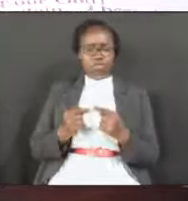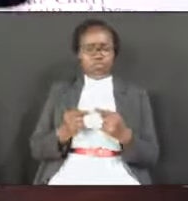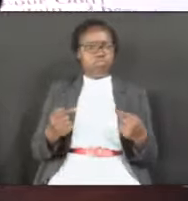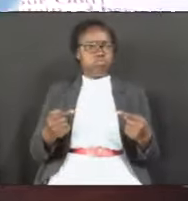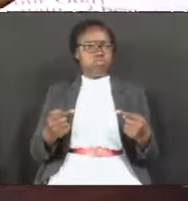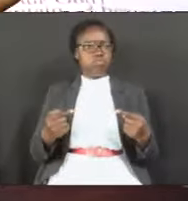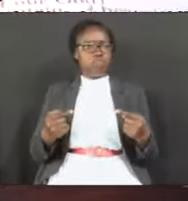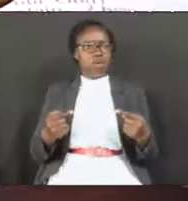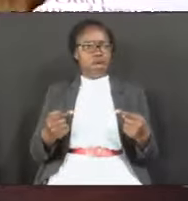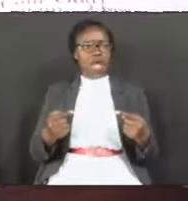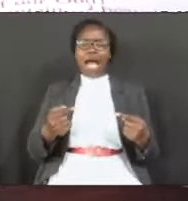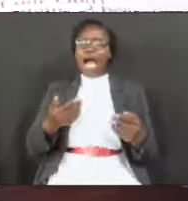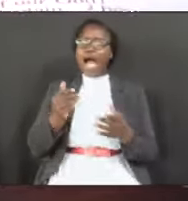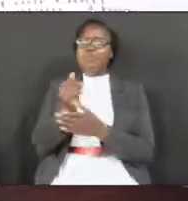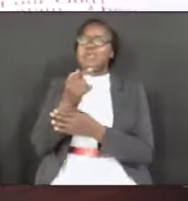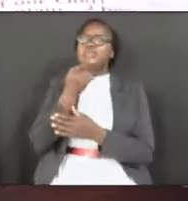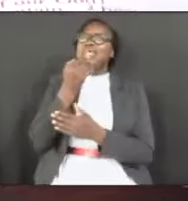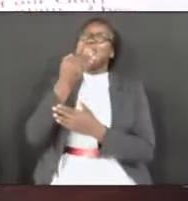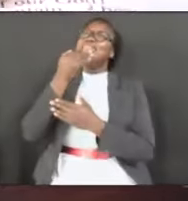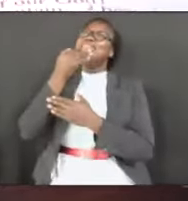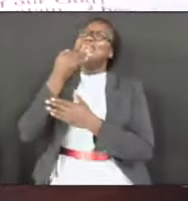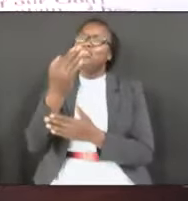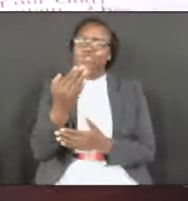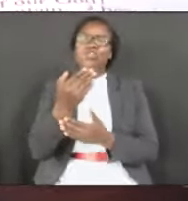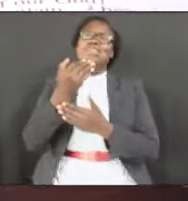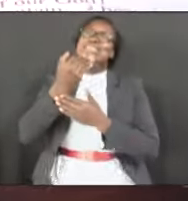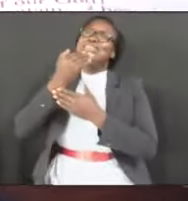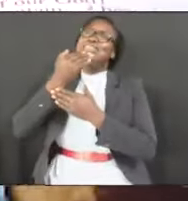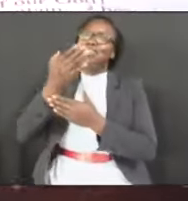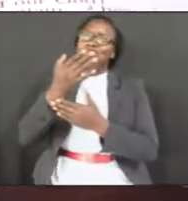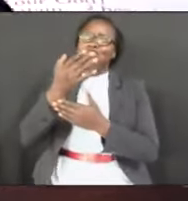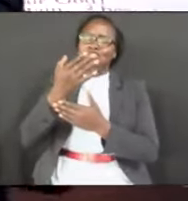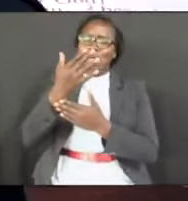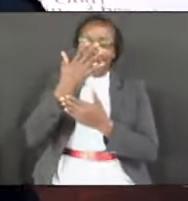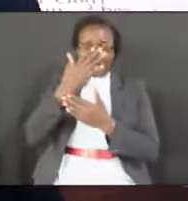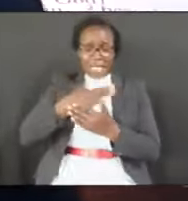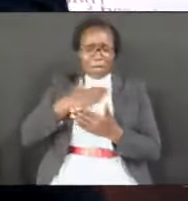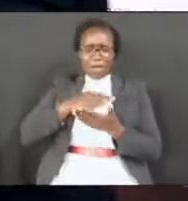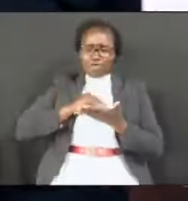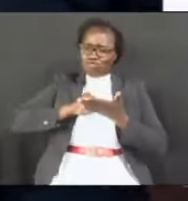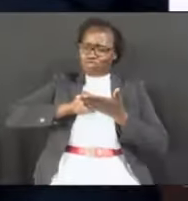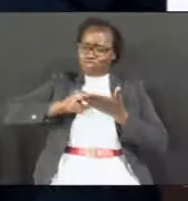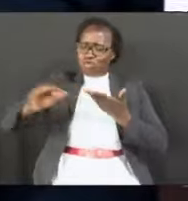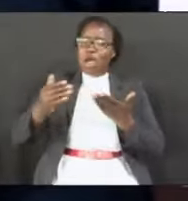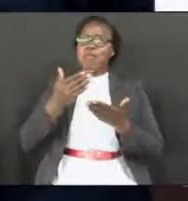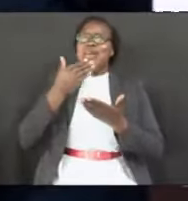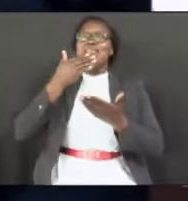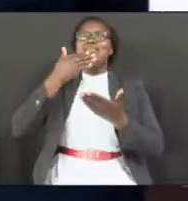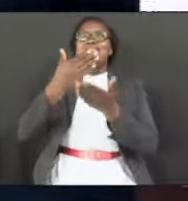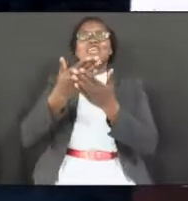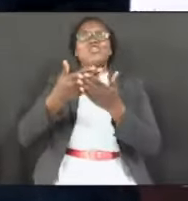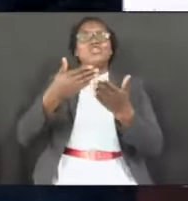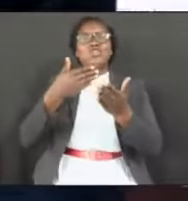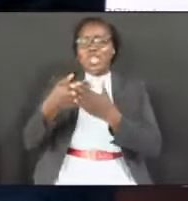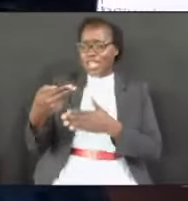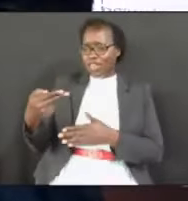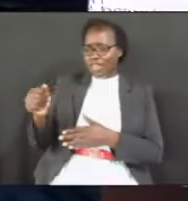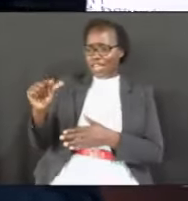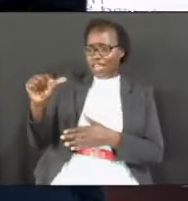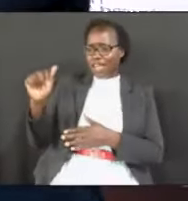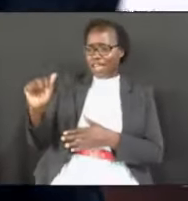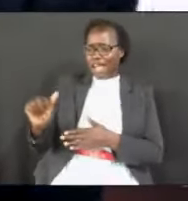God, thank you. You have removed the shame from my life. And Sarah's happy, says, thank you, Hagar. You have